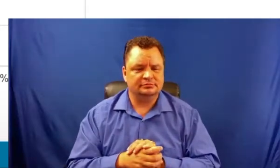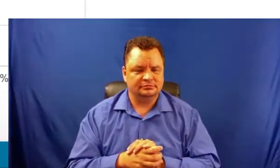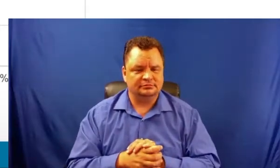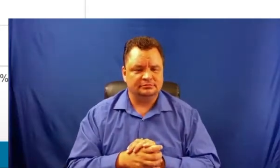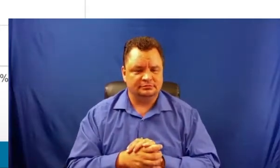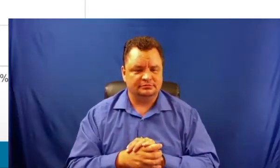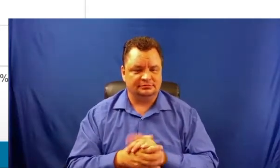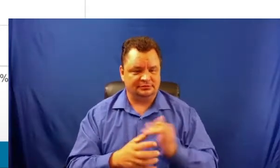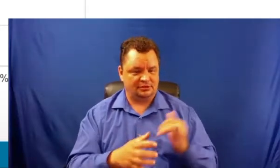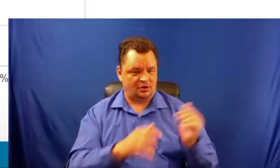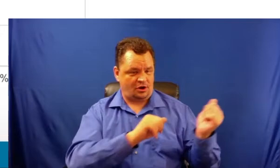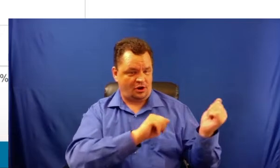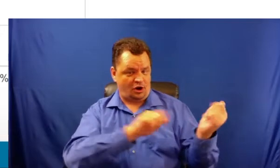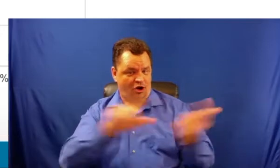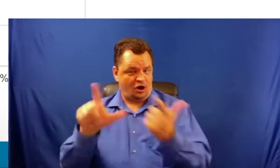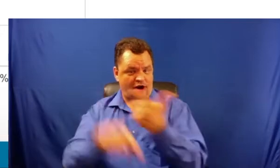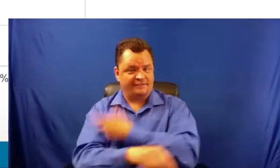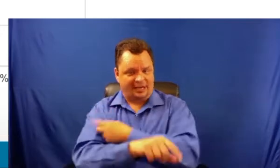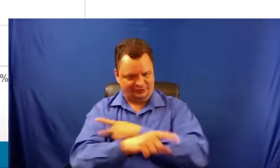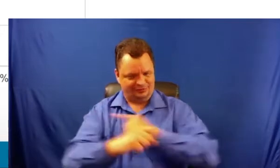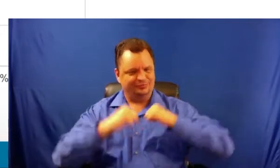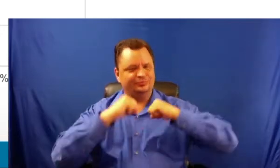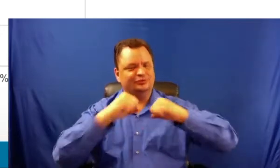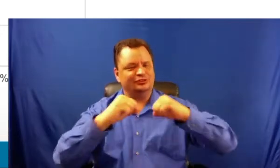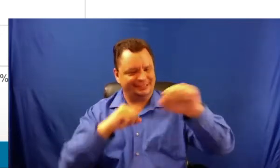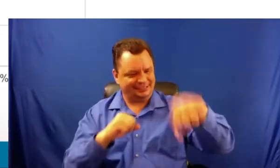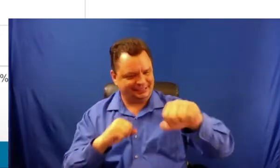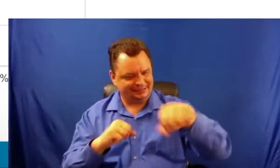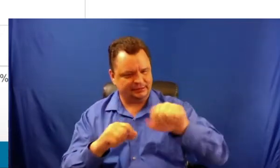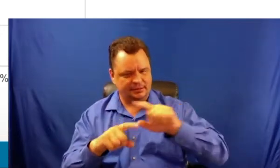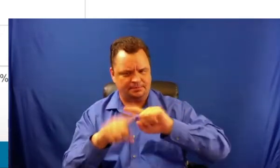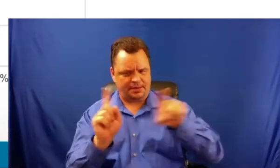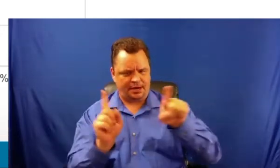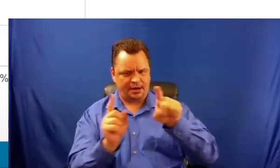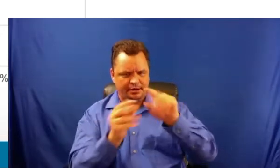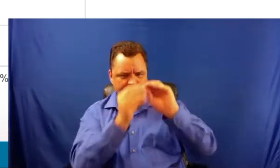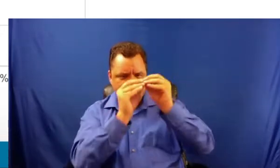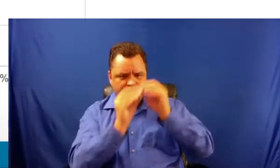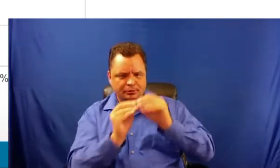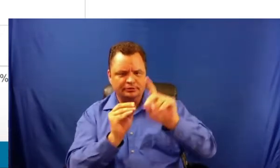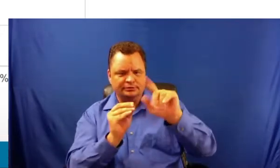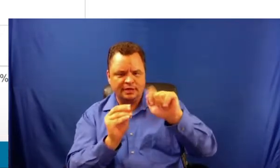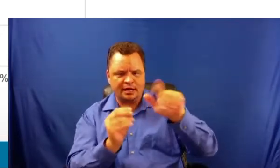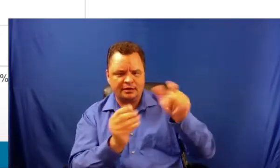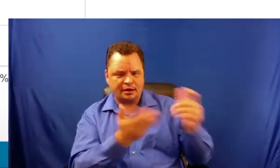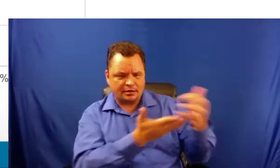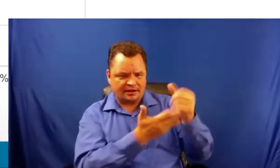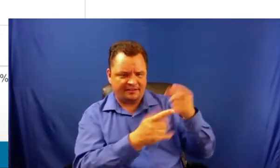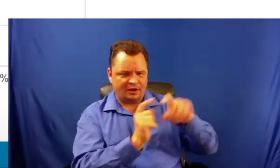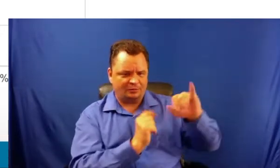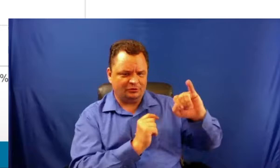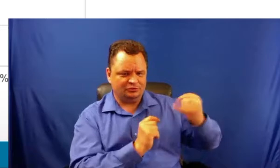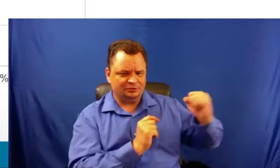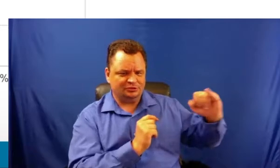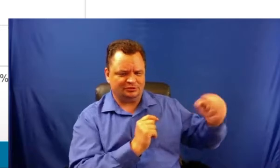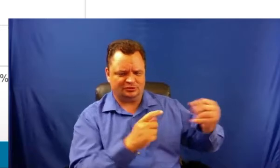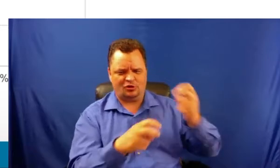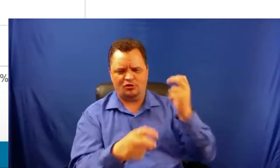harder to get the numbers for the J&J vaccine because of the relatively smaller number of people inoculated and only in the